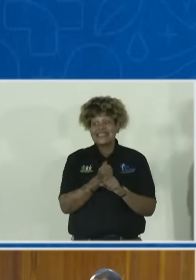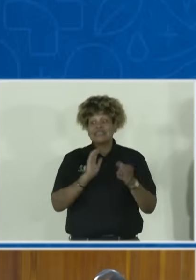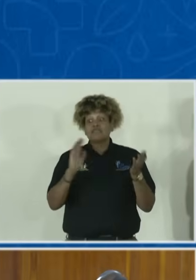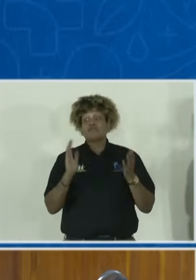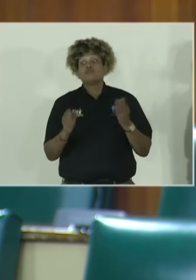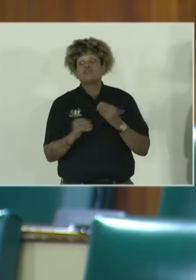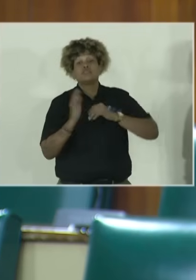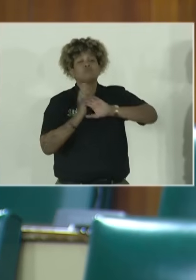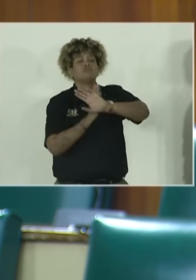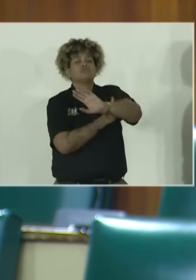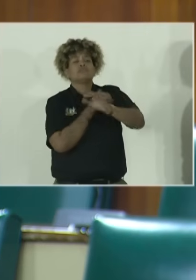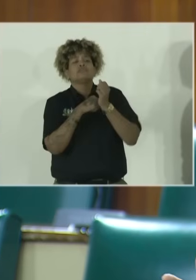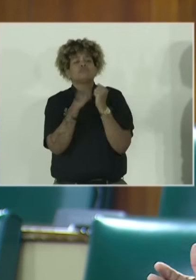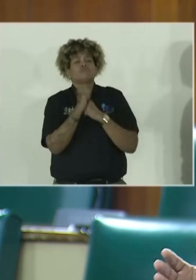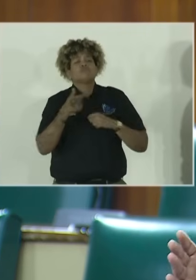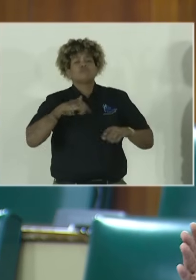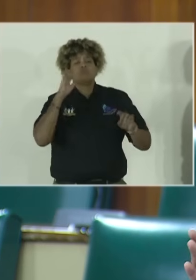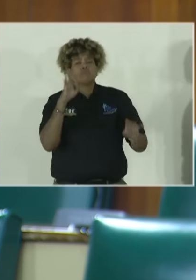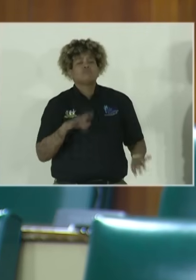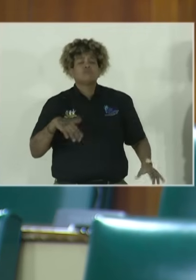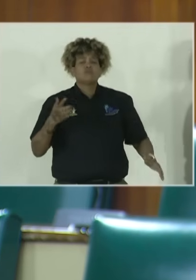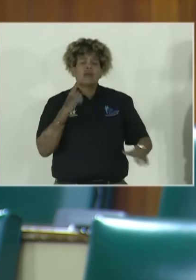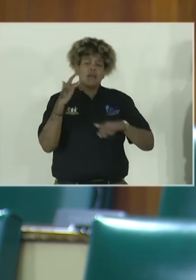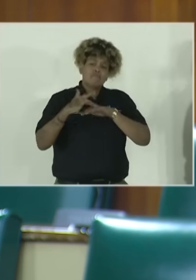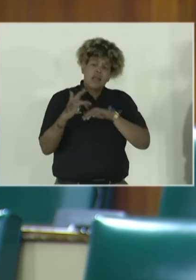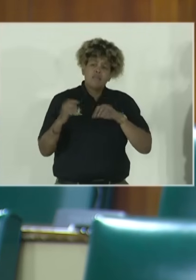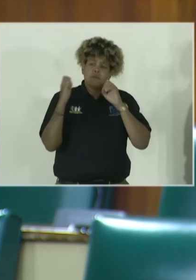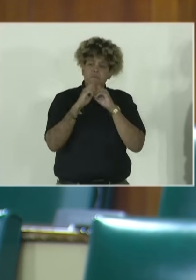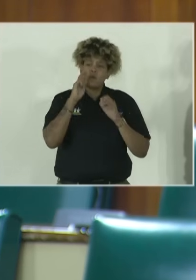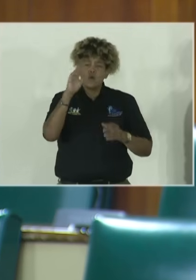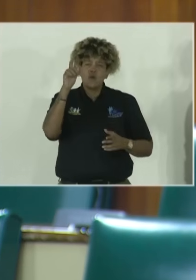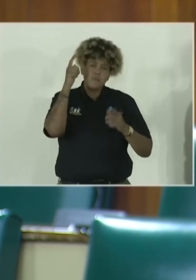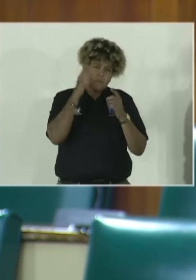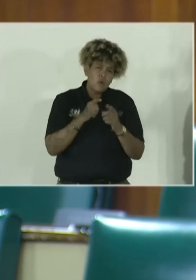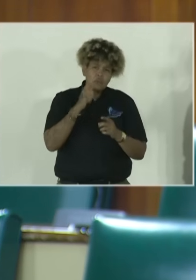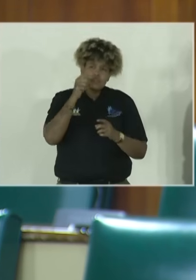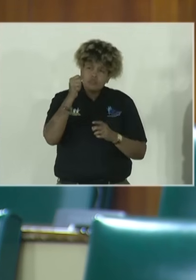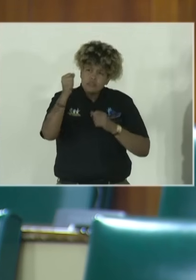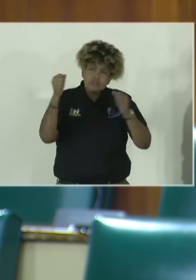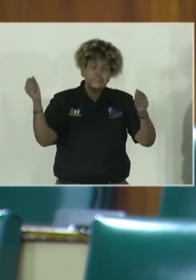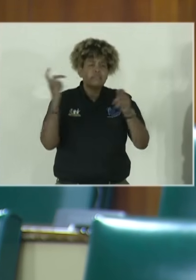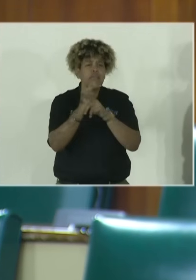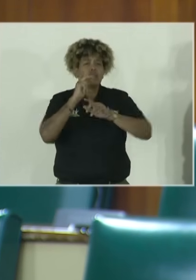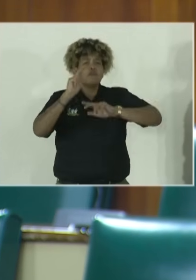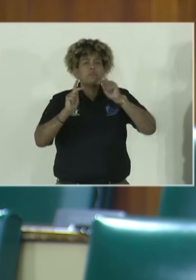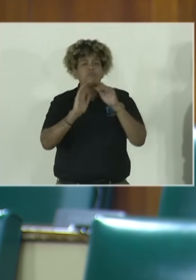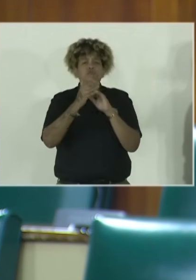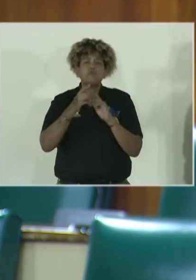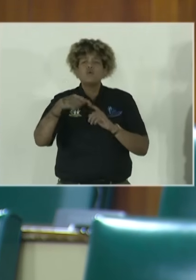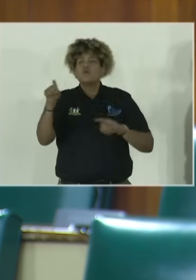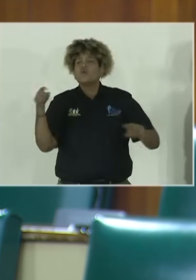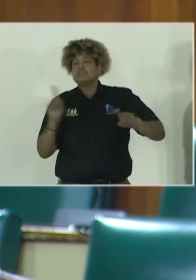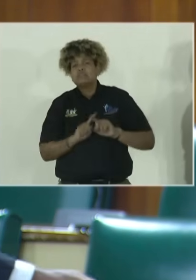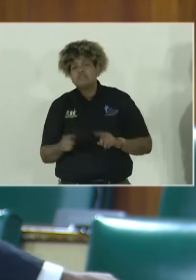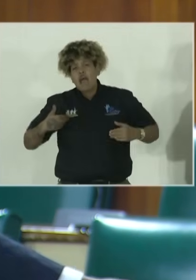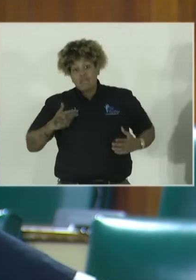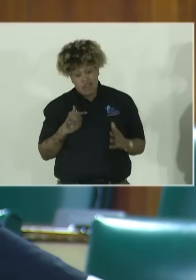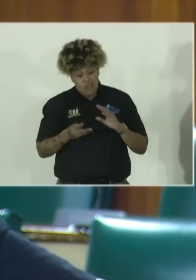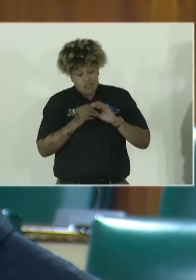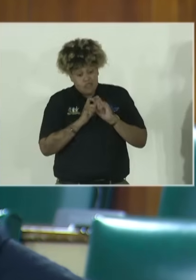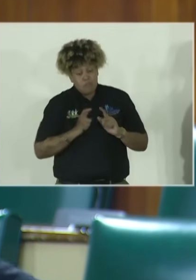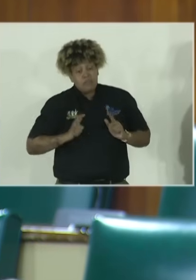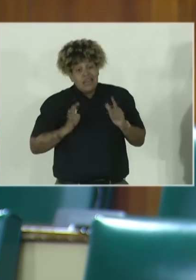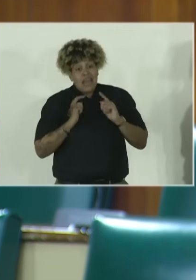and improved infrastructure, we are making available more points of care for the people of Jamaica, even as we adopt the life